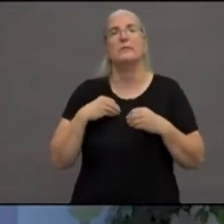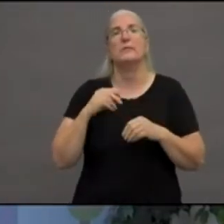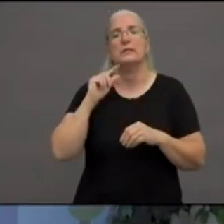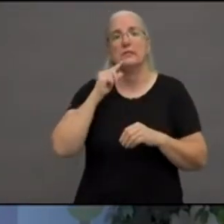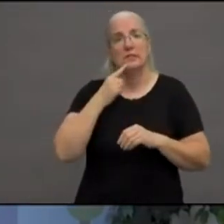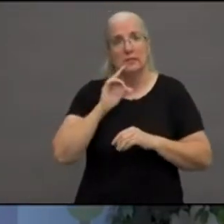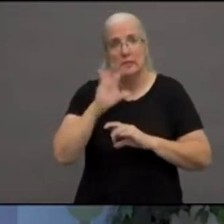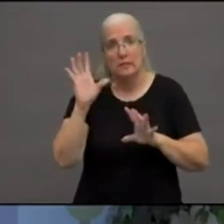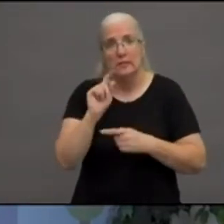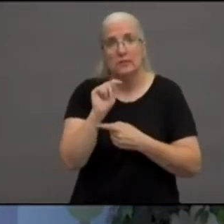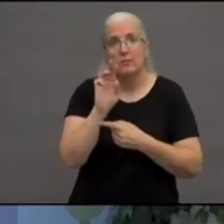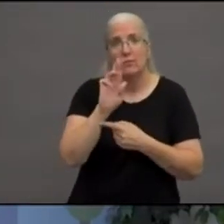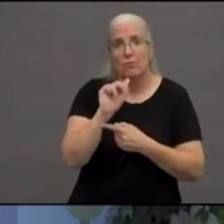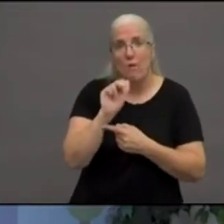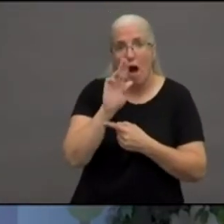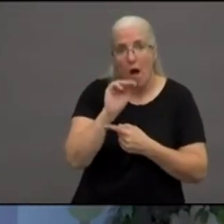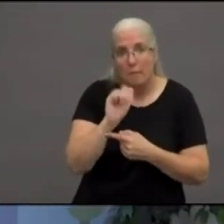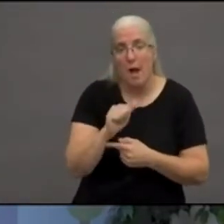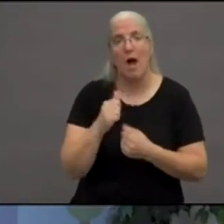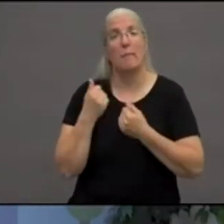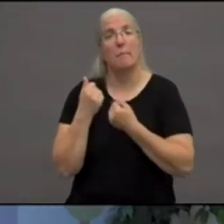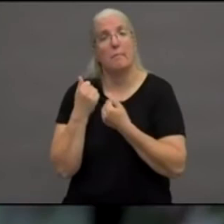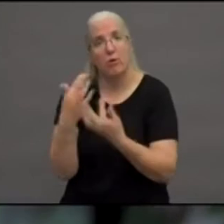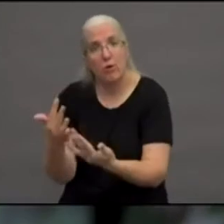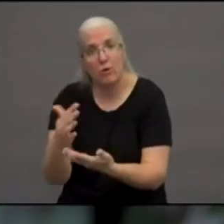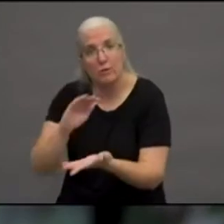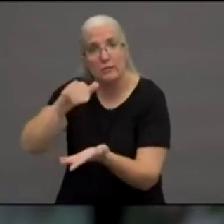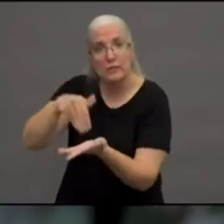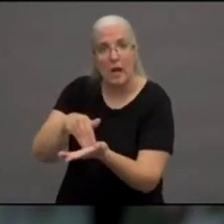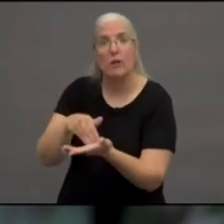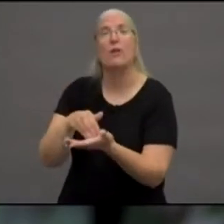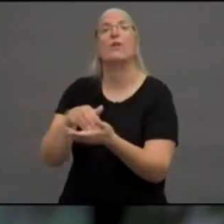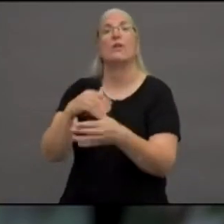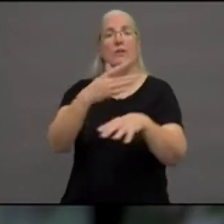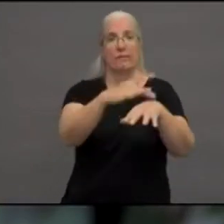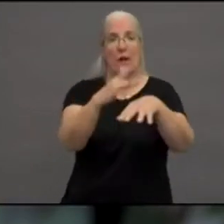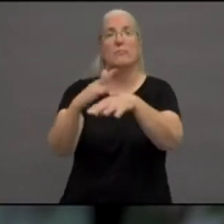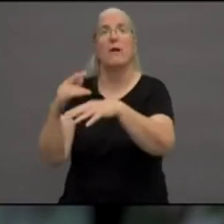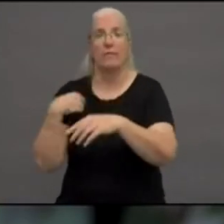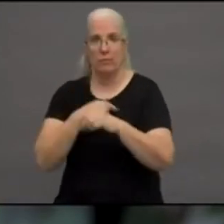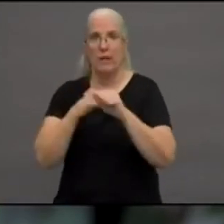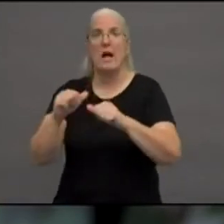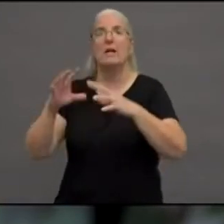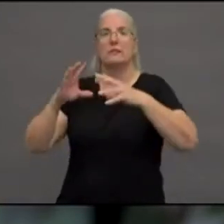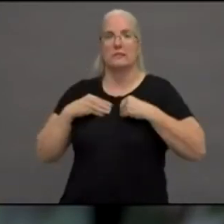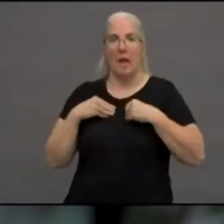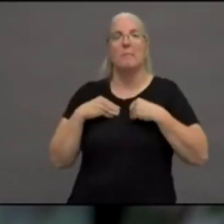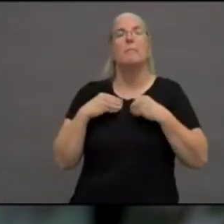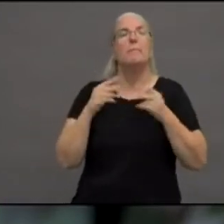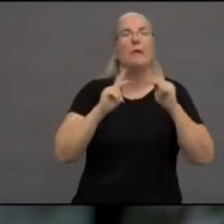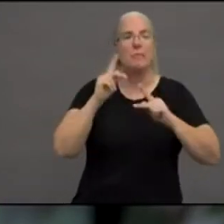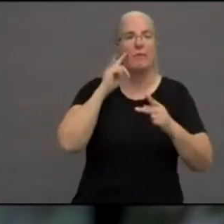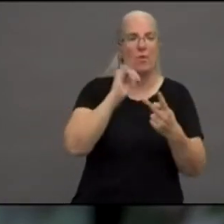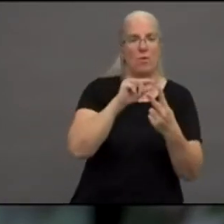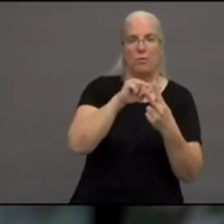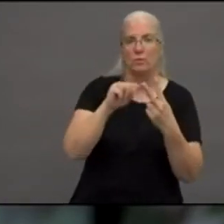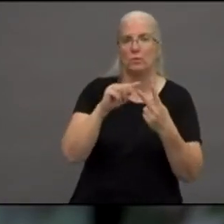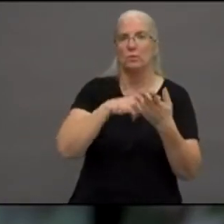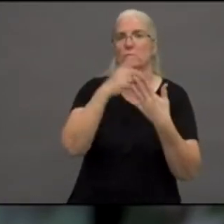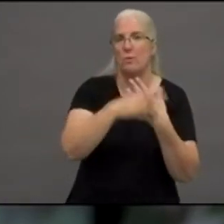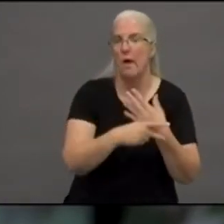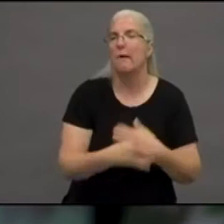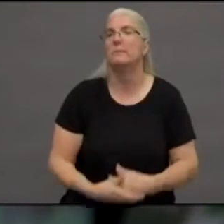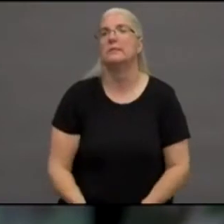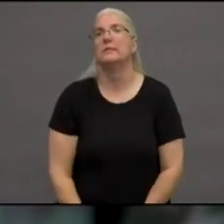open, and so we do get out-of-county transfers for those two programs. But we also, if any other part of the